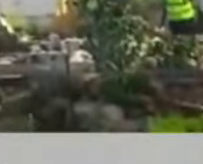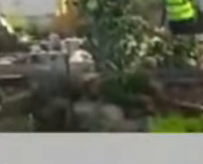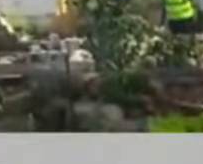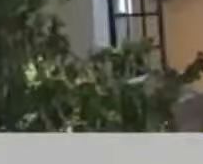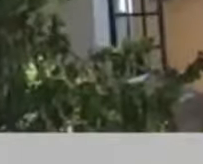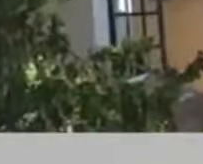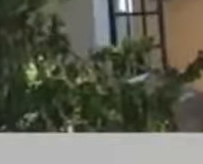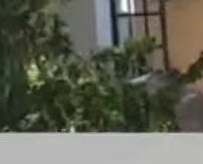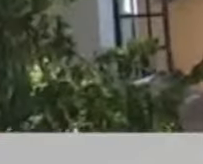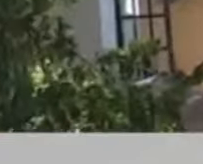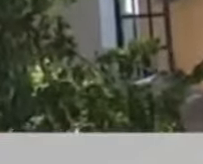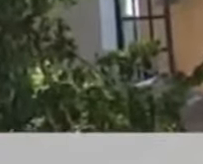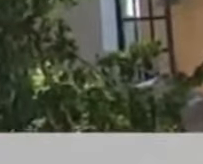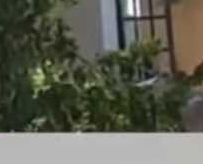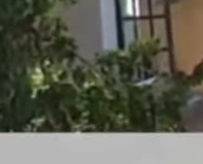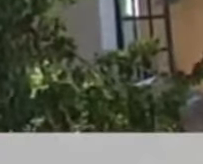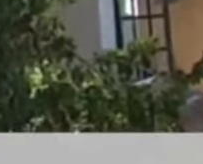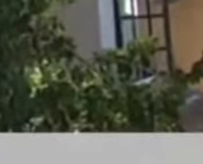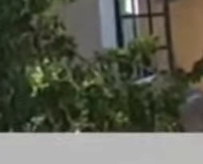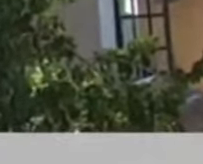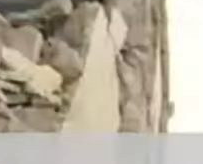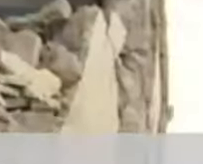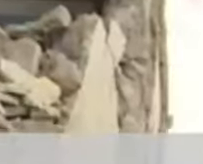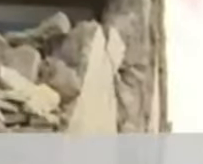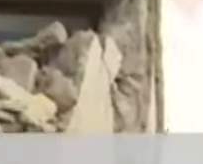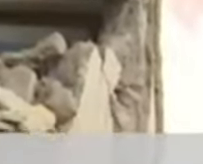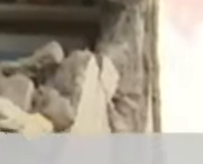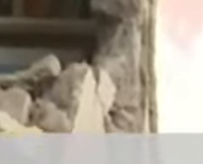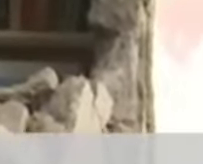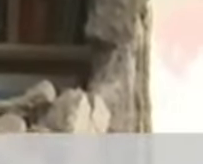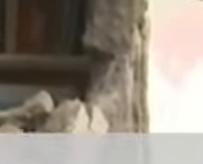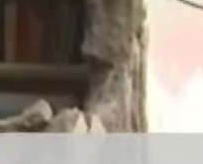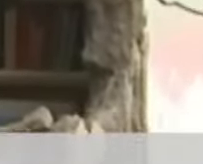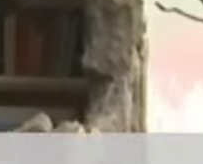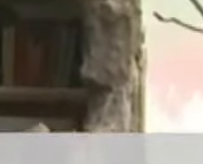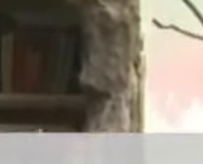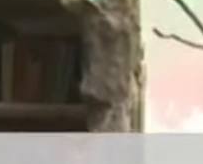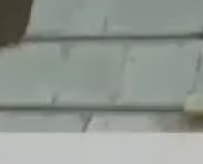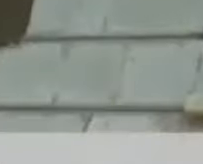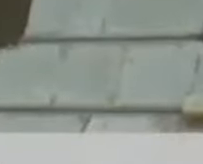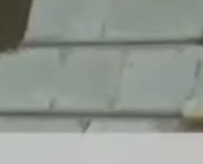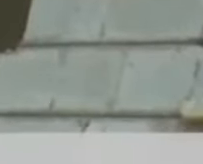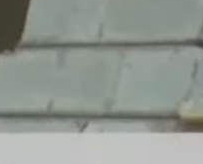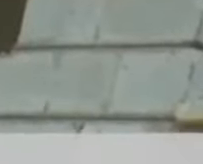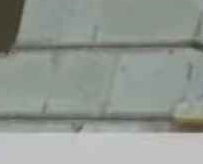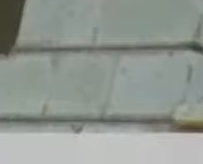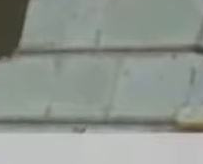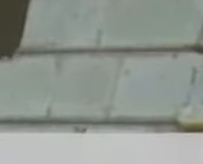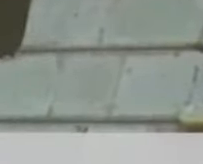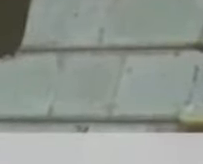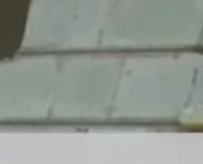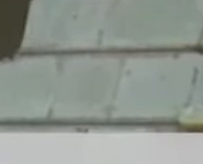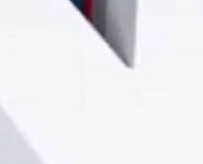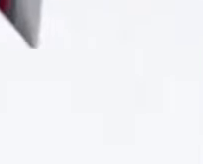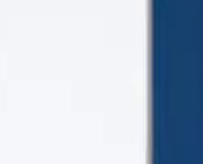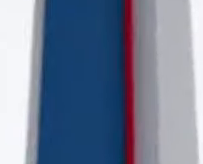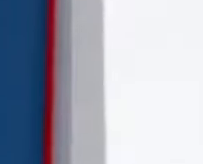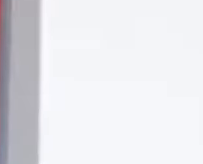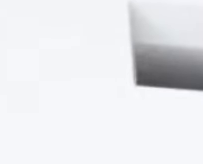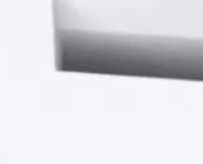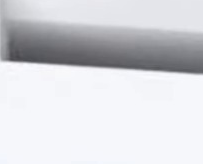After the break, we head to Kakamega, where hundreds have been left homeless after a demolition exercise. Stay tuned for the